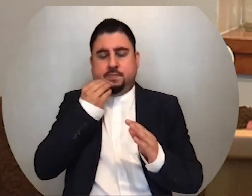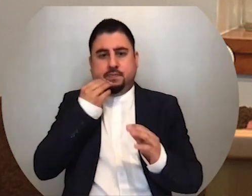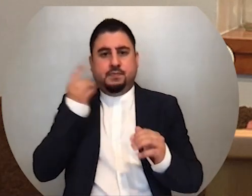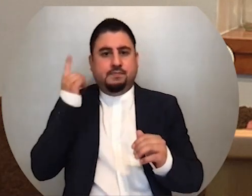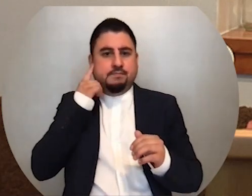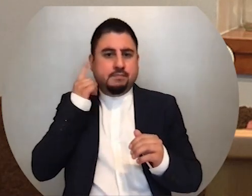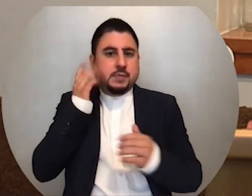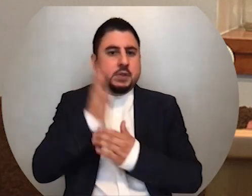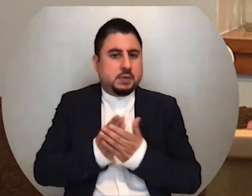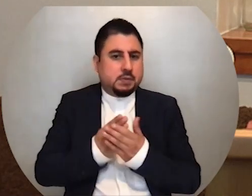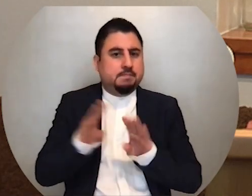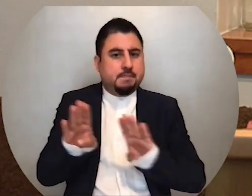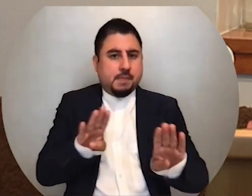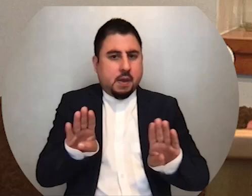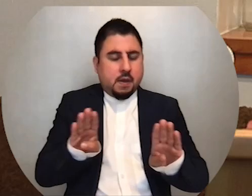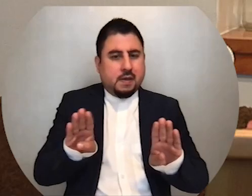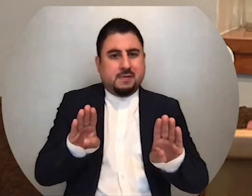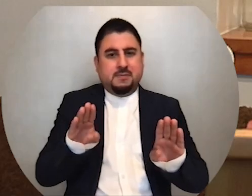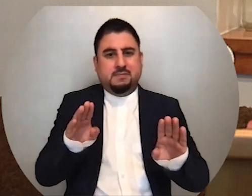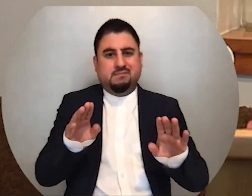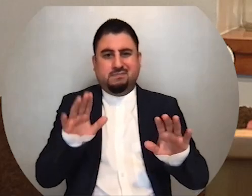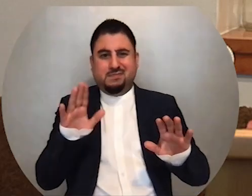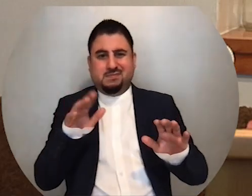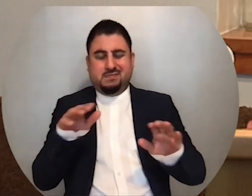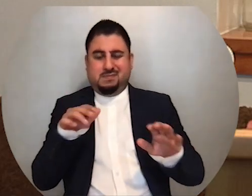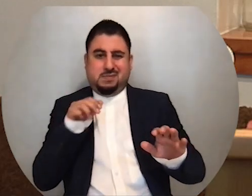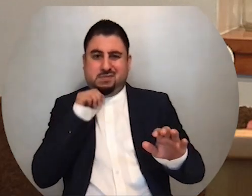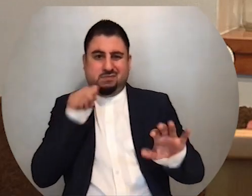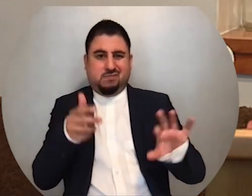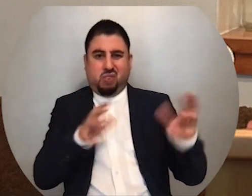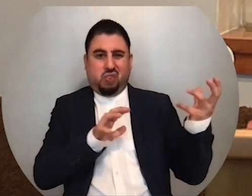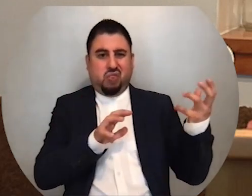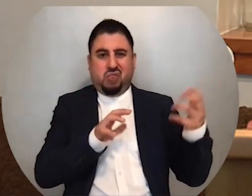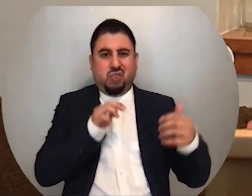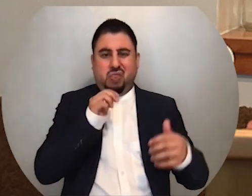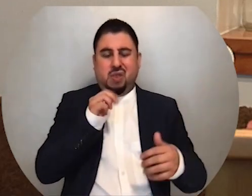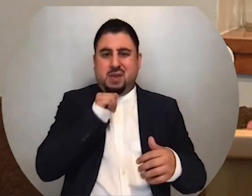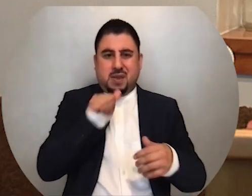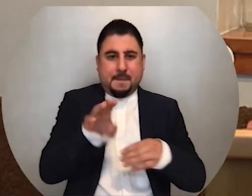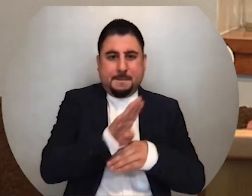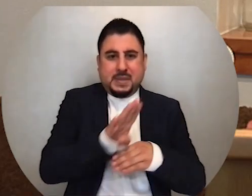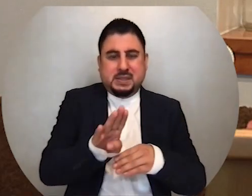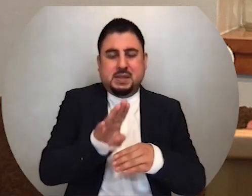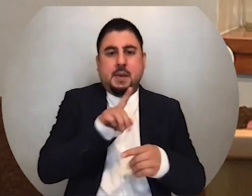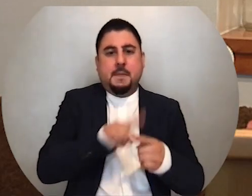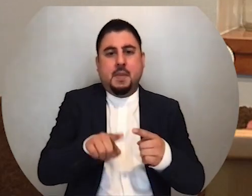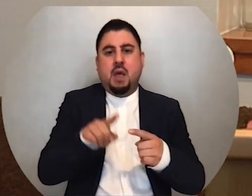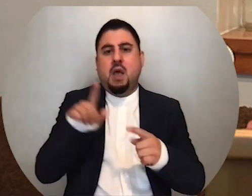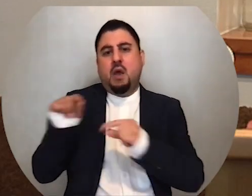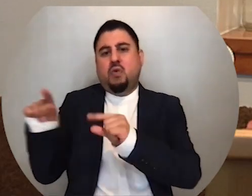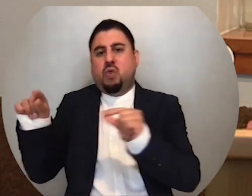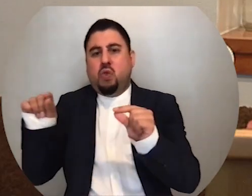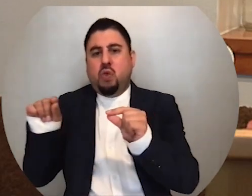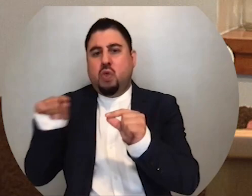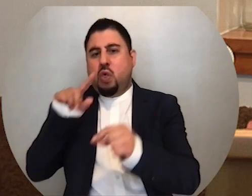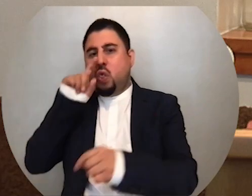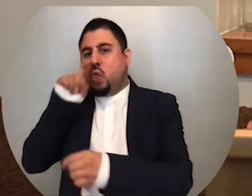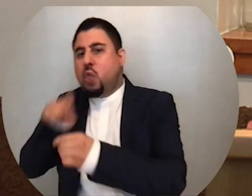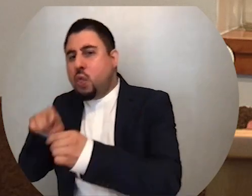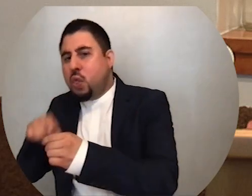hear that some are conducting themselves among you in a disorderly way, by not keeping busy, but minding the business of